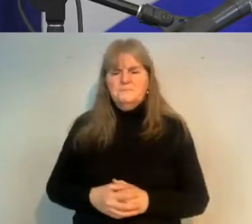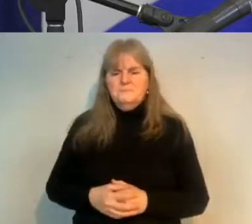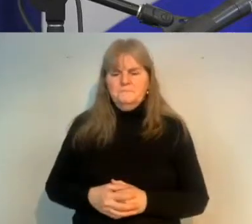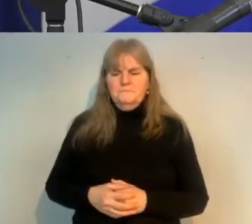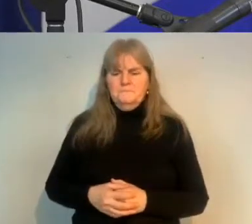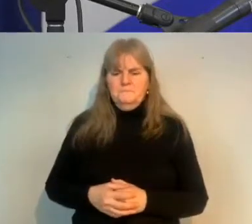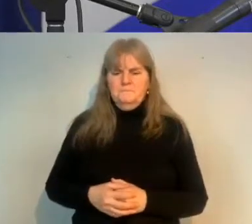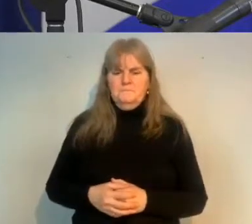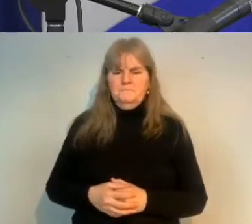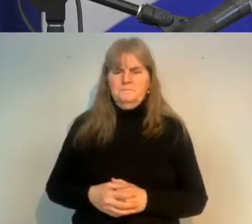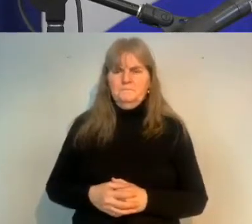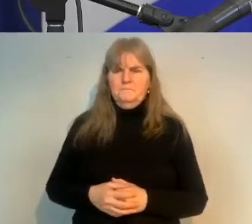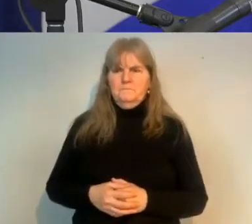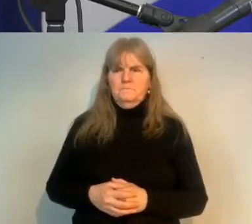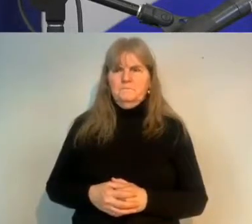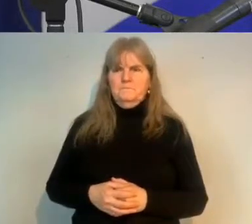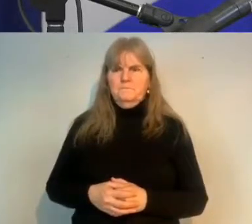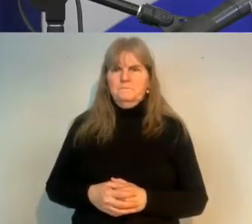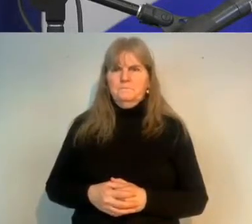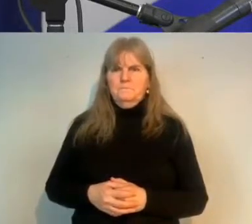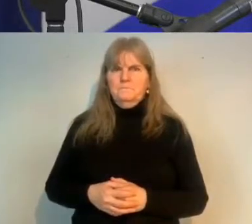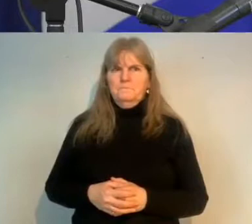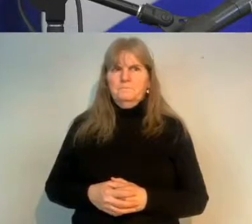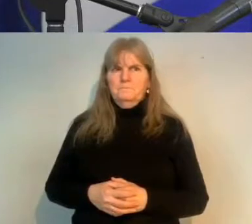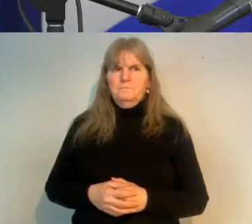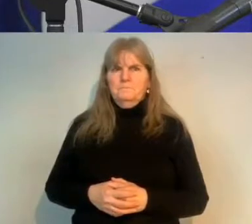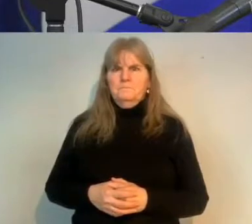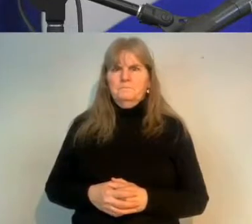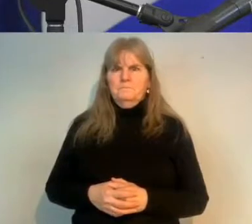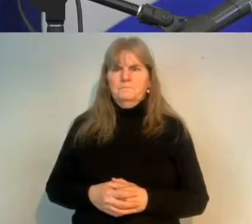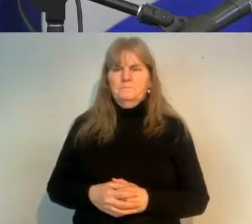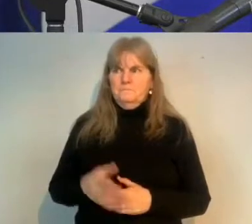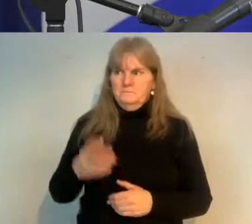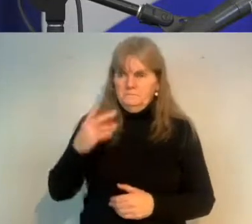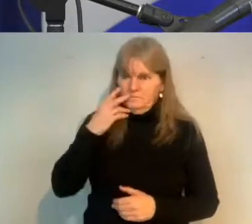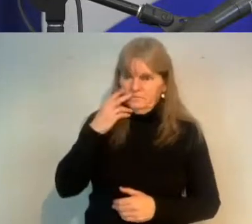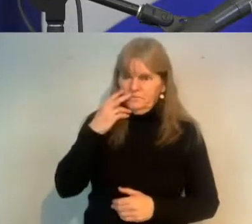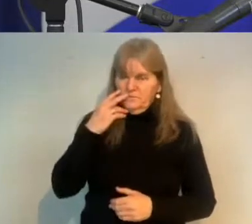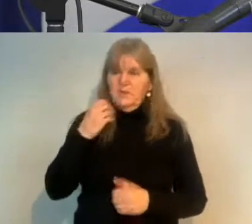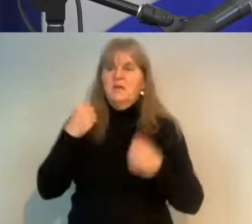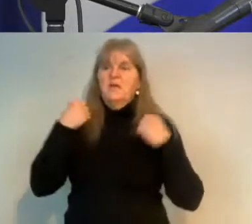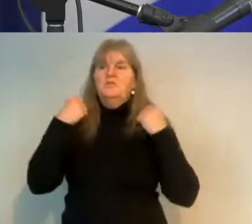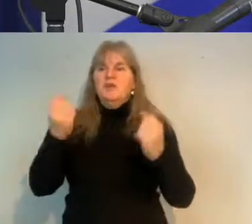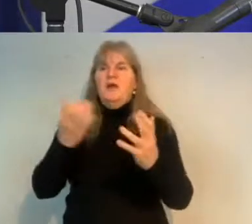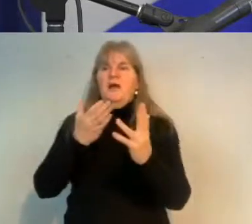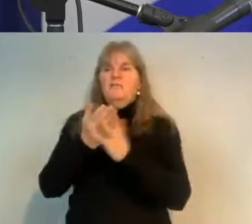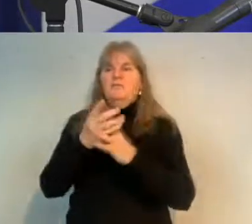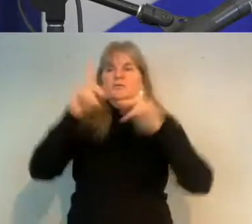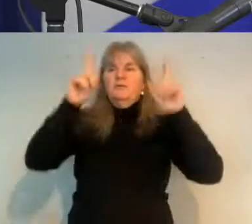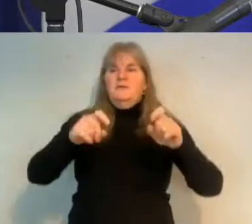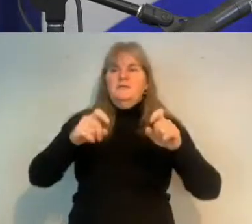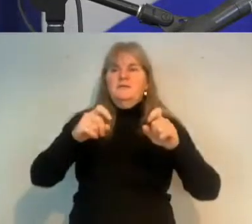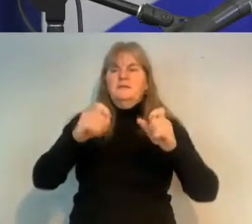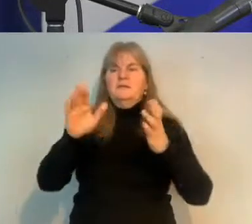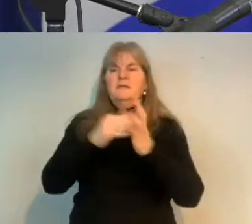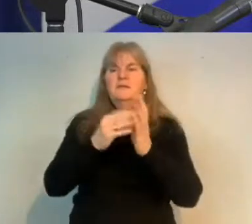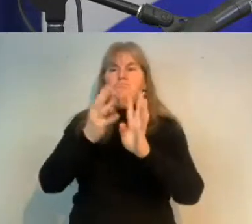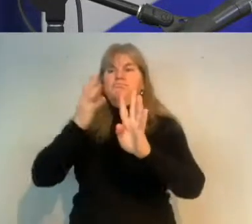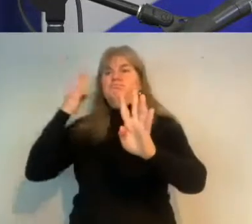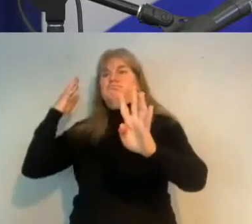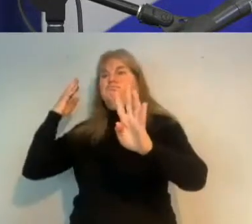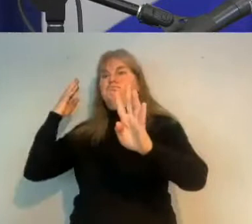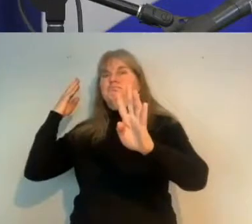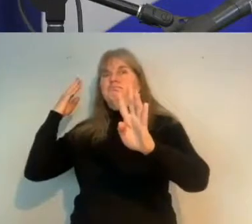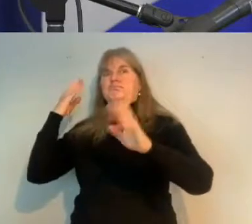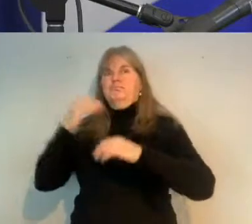Medical Officer of Health. So we've seen really long lines for the drive-through testing center in Whitehorse. I've heard from a few people who say they've been